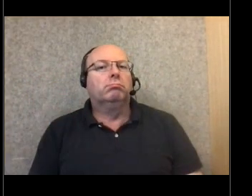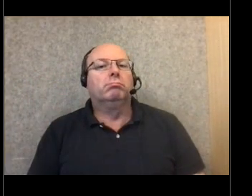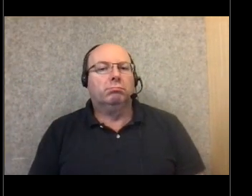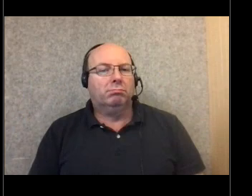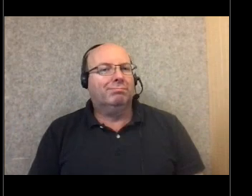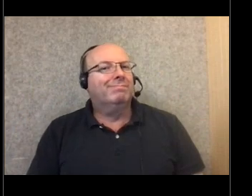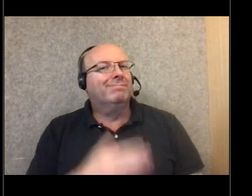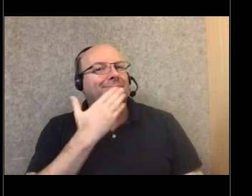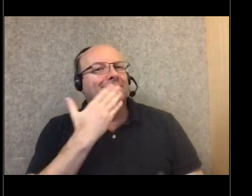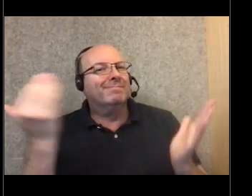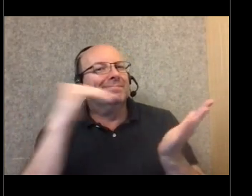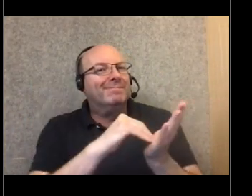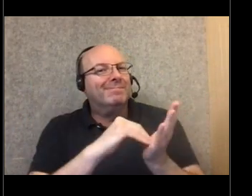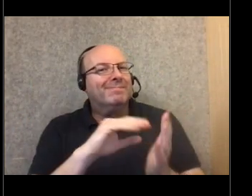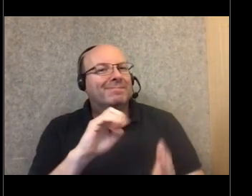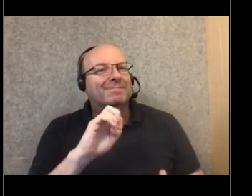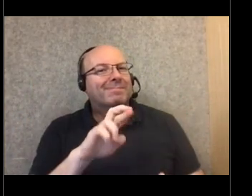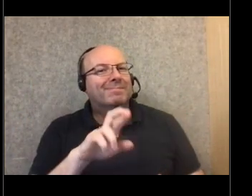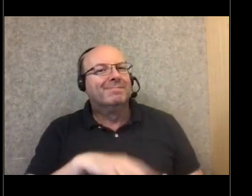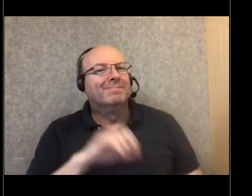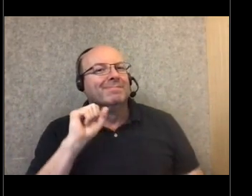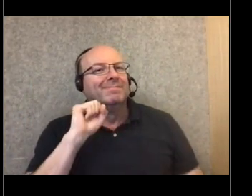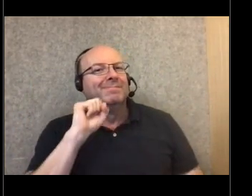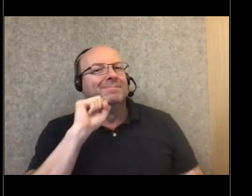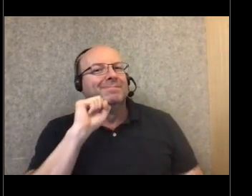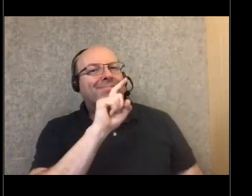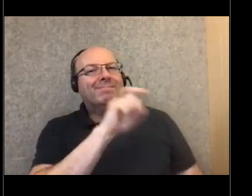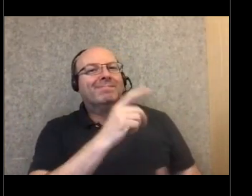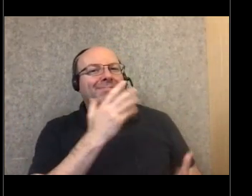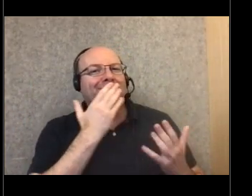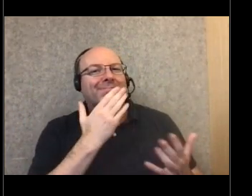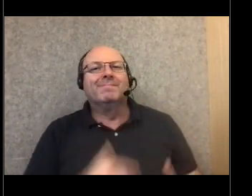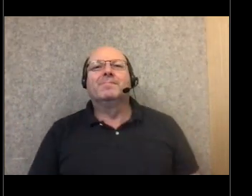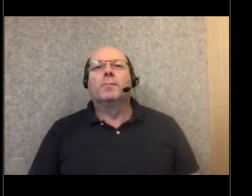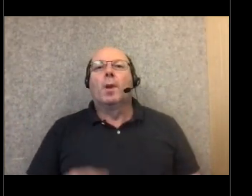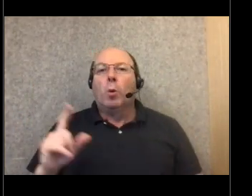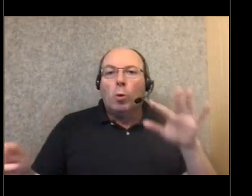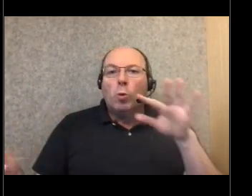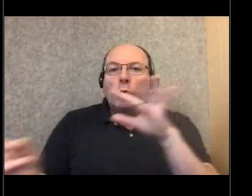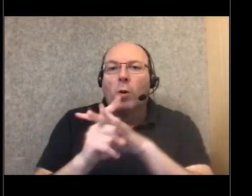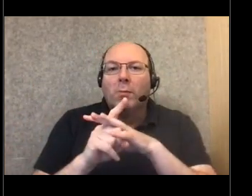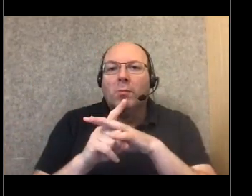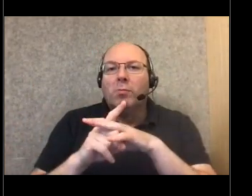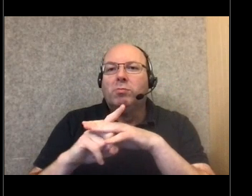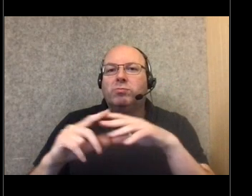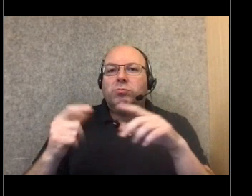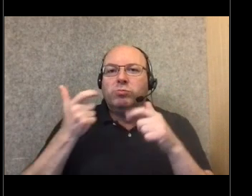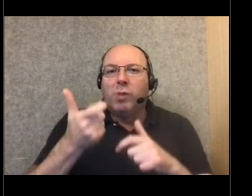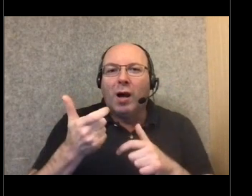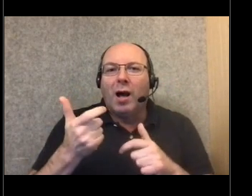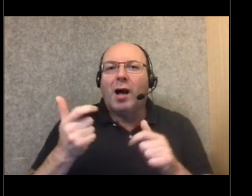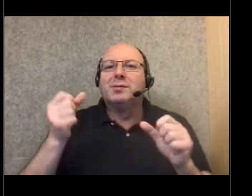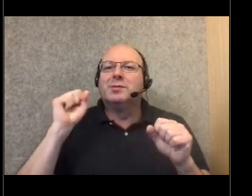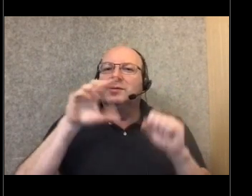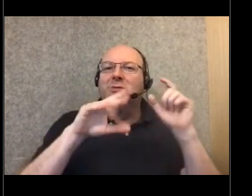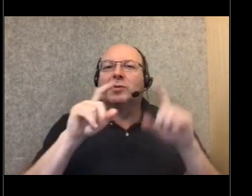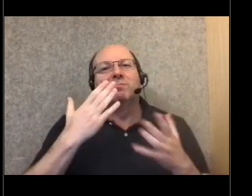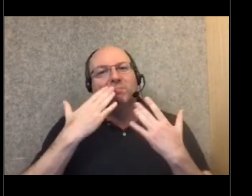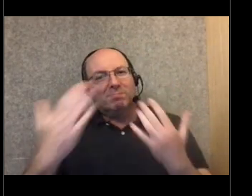Thank you again, Eric, for answering those questions. I want to thank the attendees for submitting those